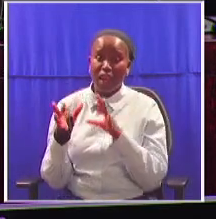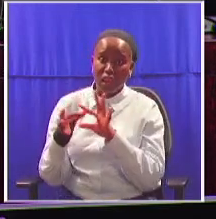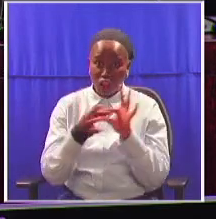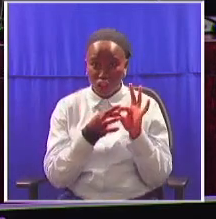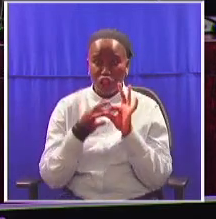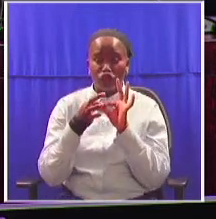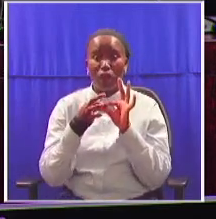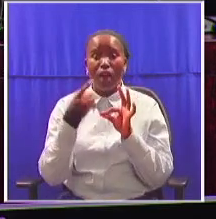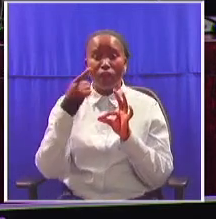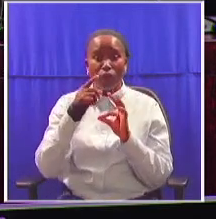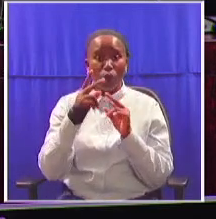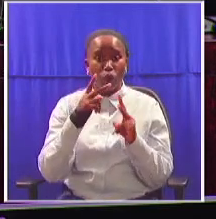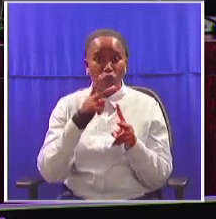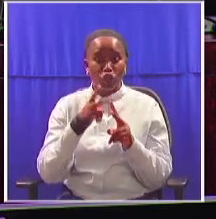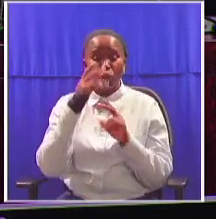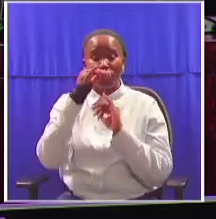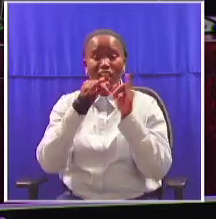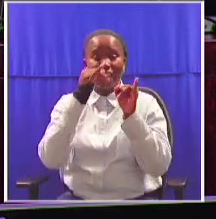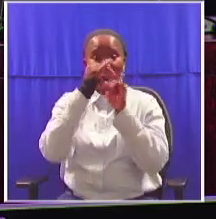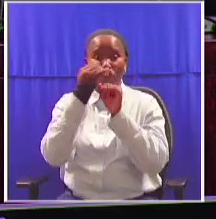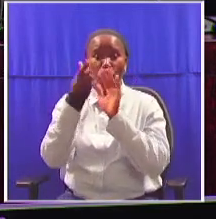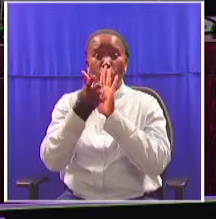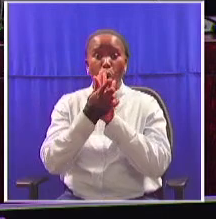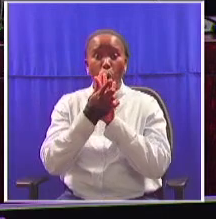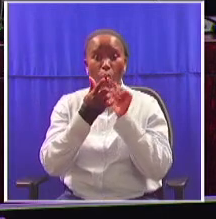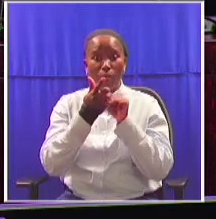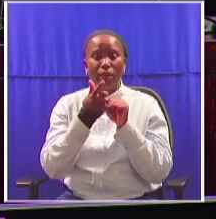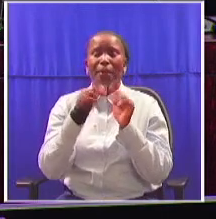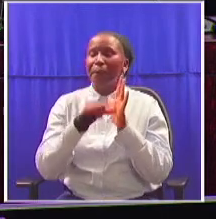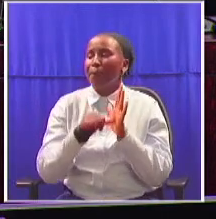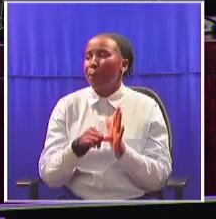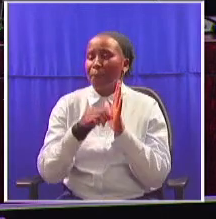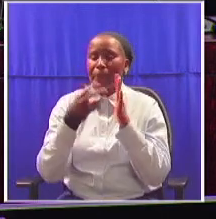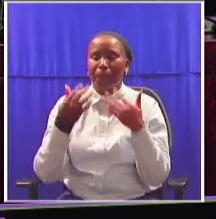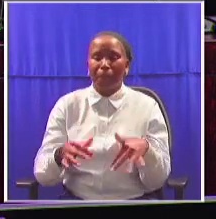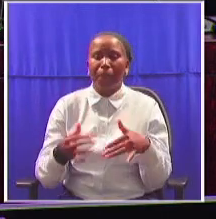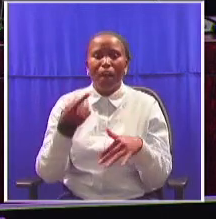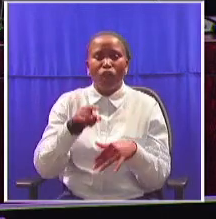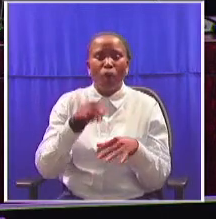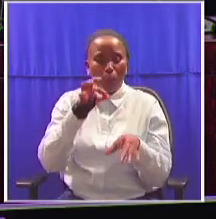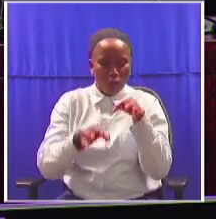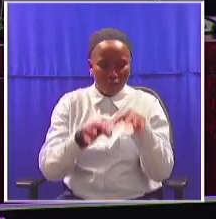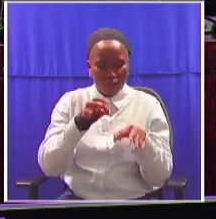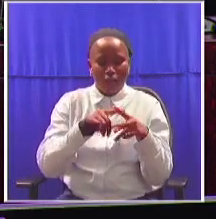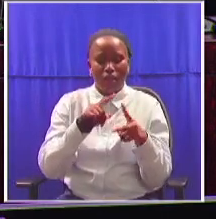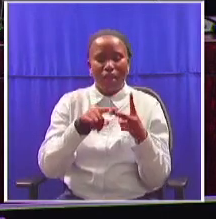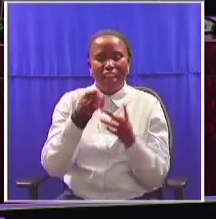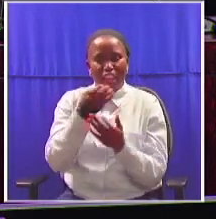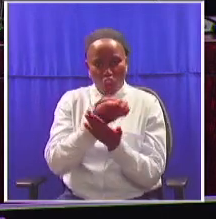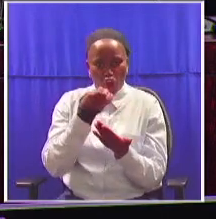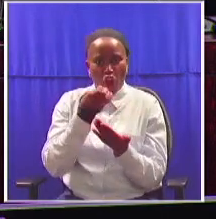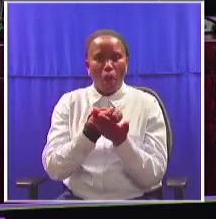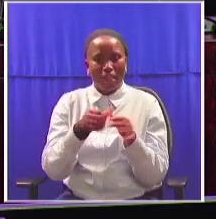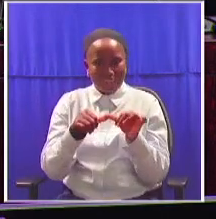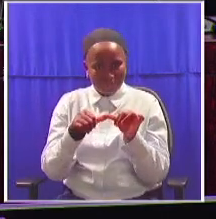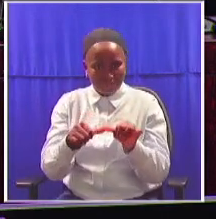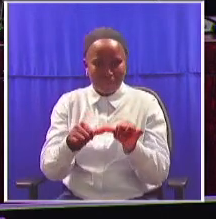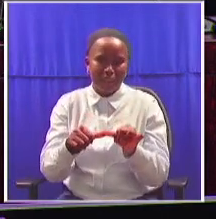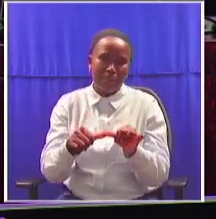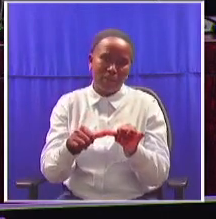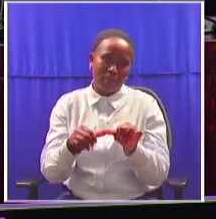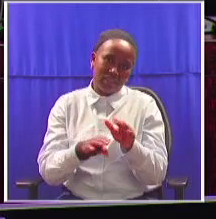for international law are key to global political and economic stability.